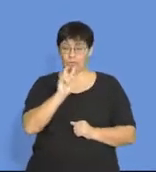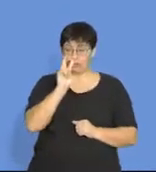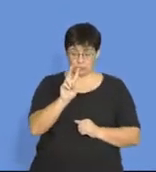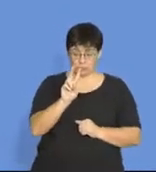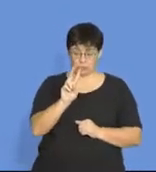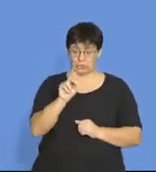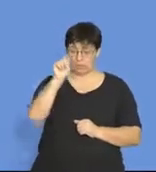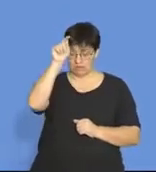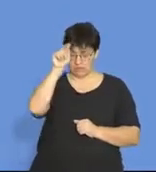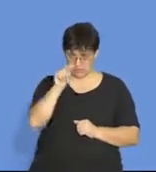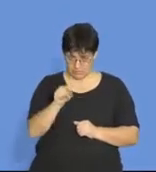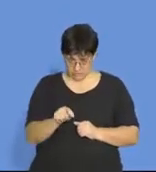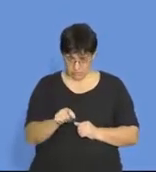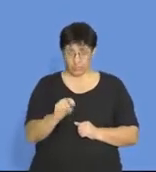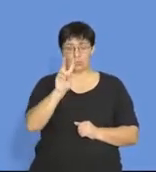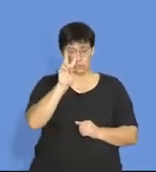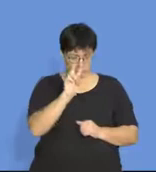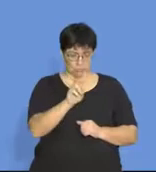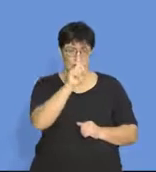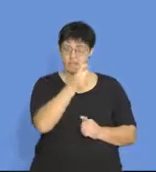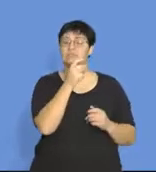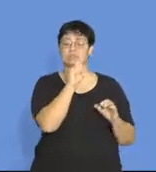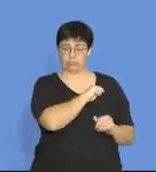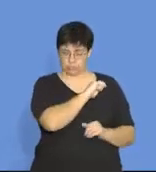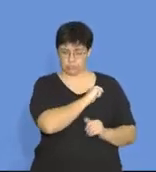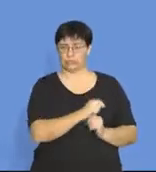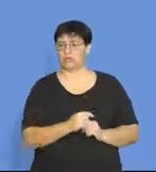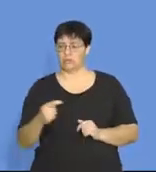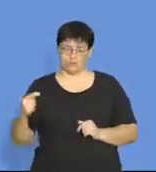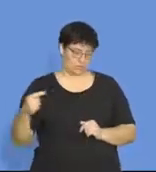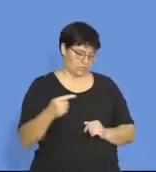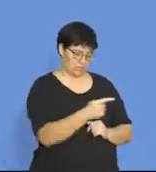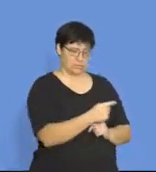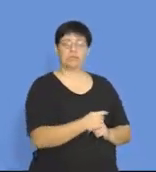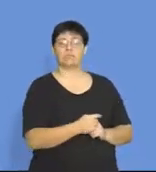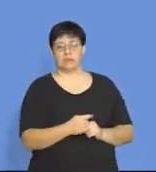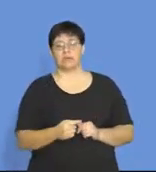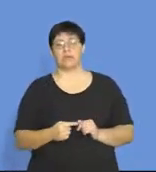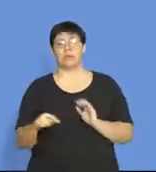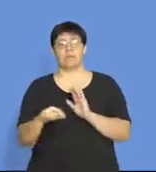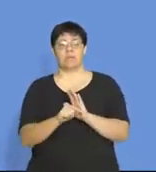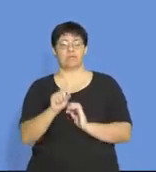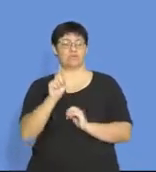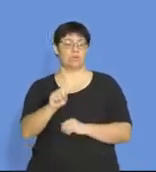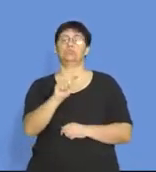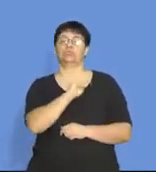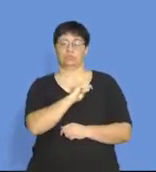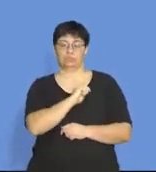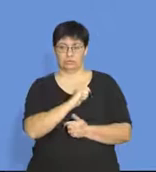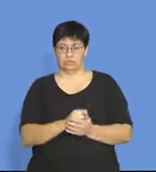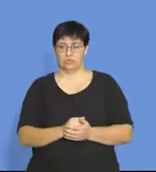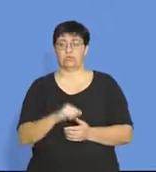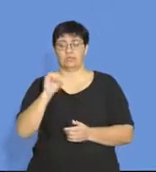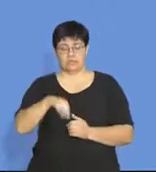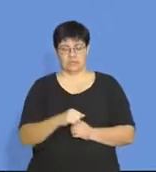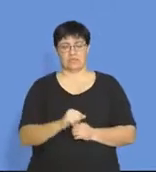and minus 1. So you can see the x value there is at 2, the y value there is at minus